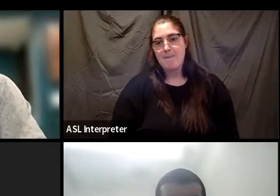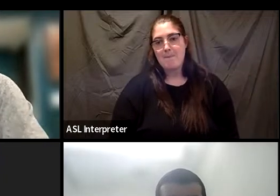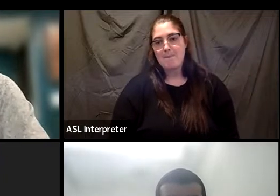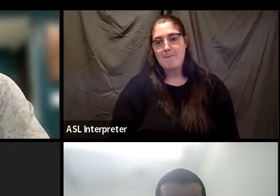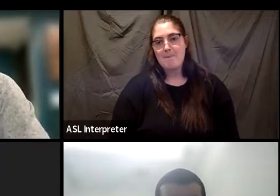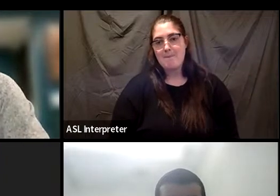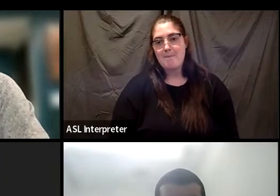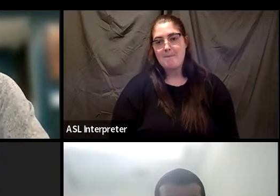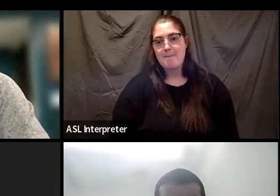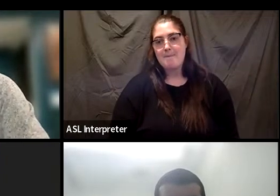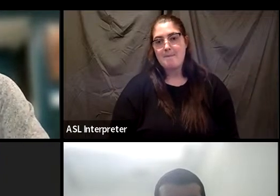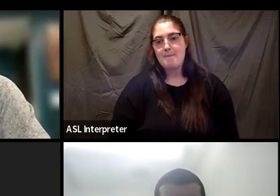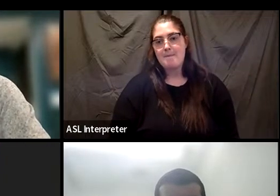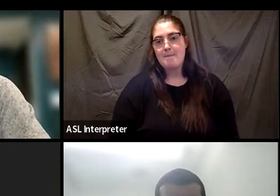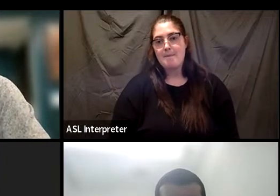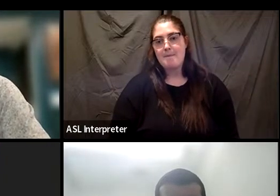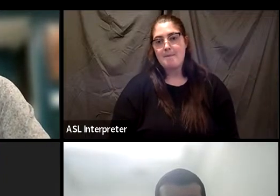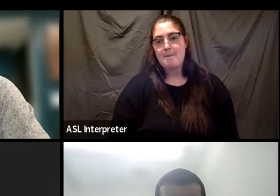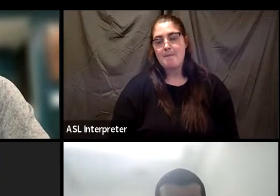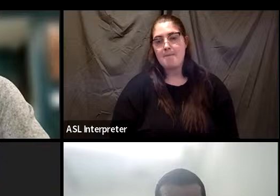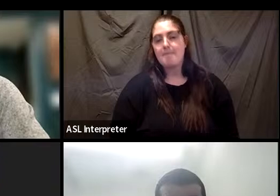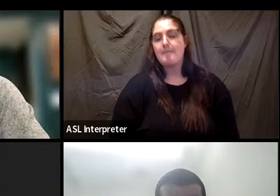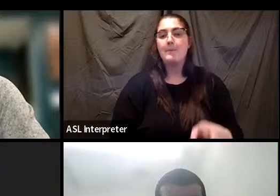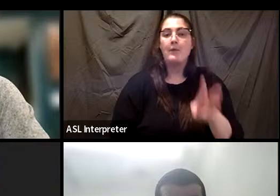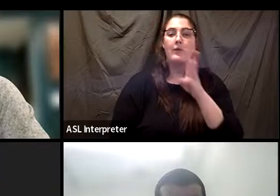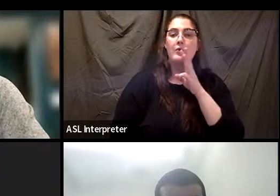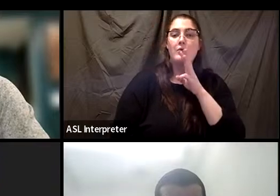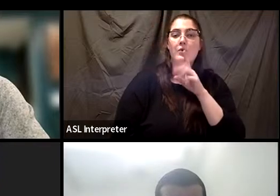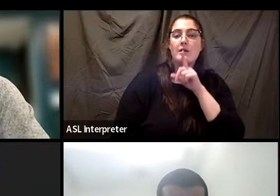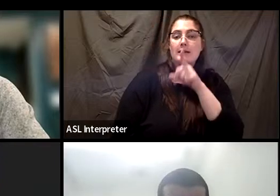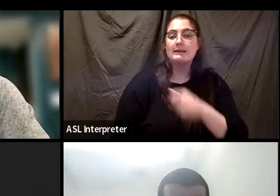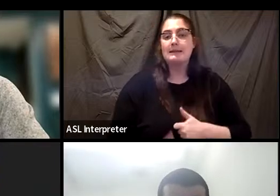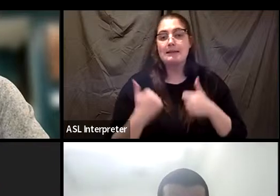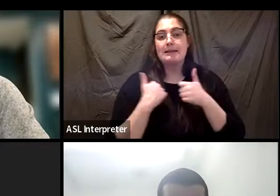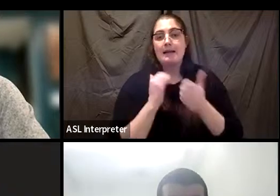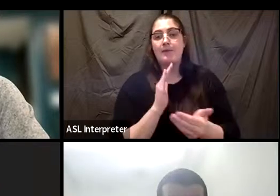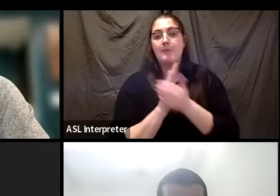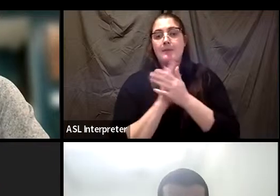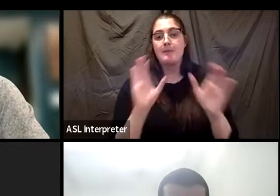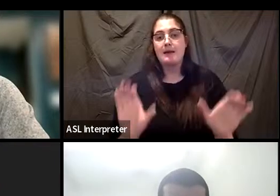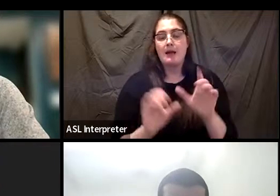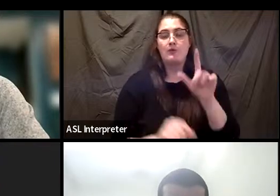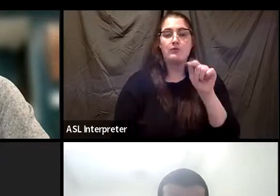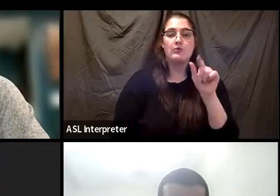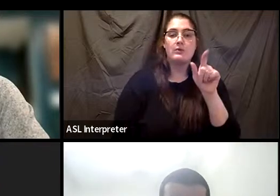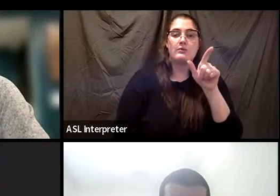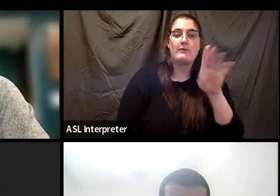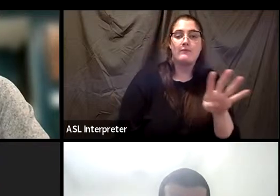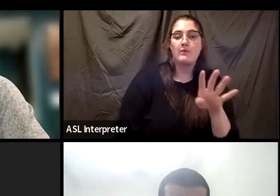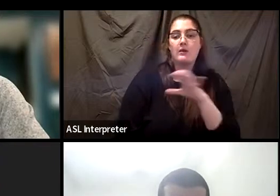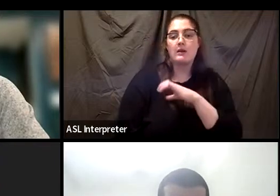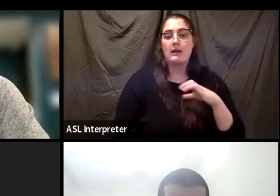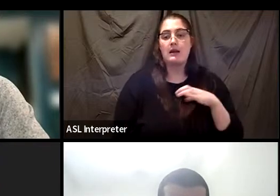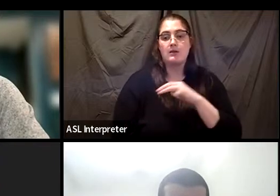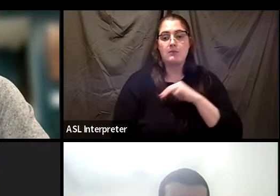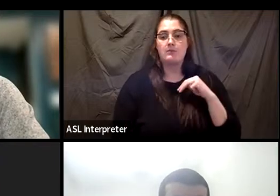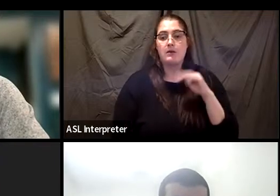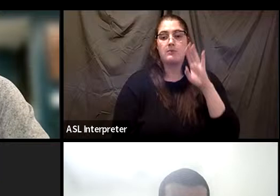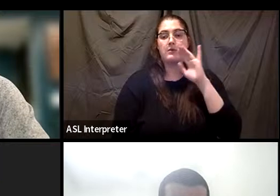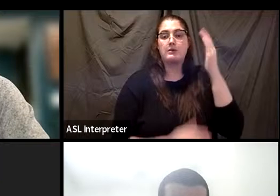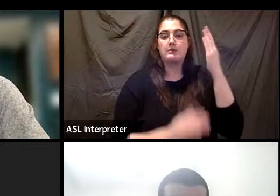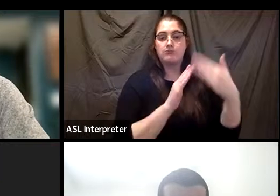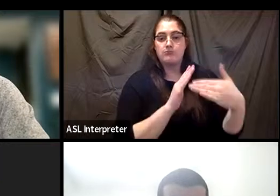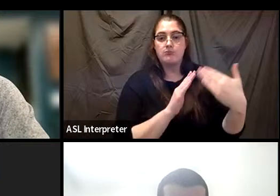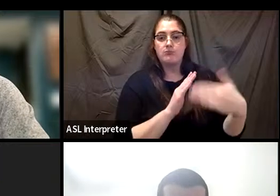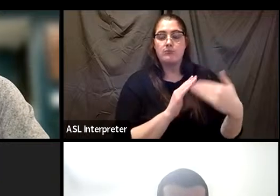there's the Water is Life Amendment Act of 2024. The council member he wants to put an end to the avoidable